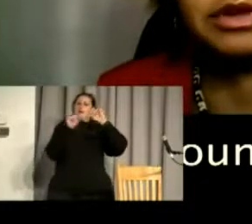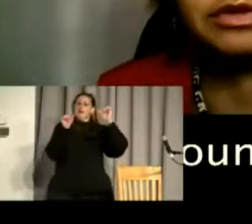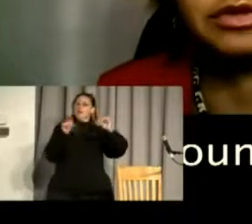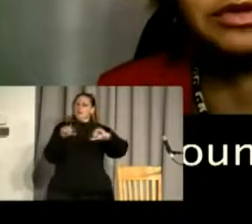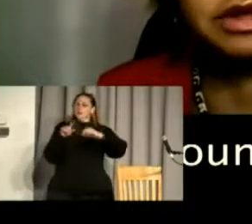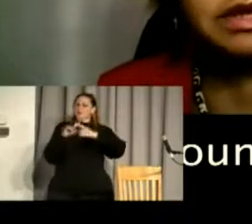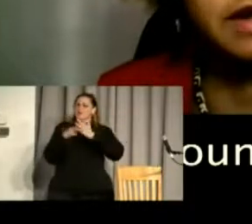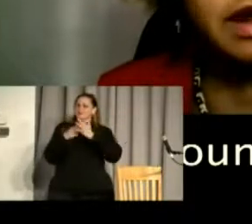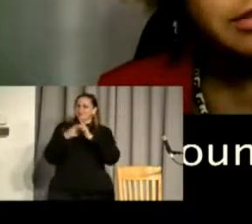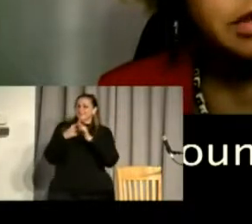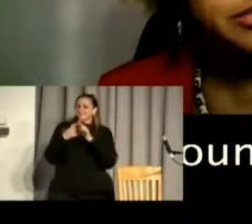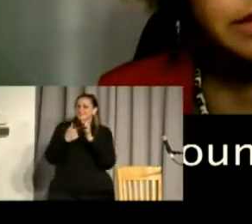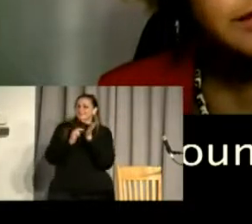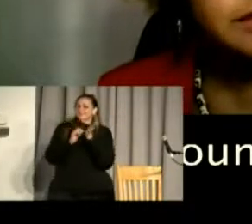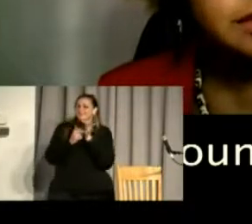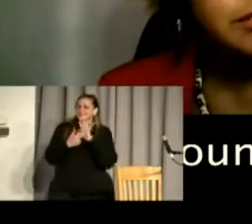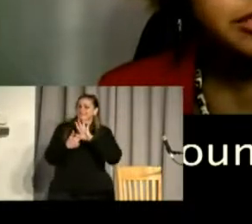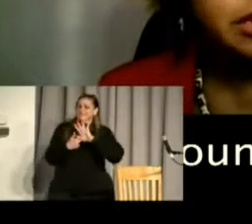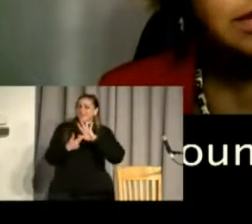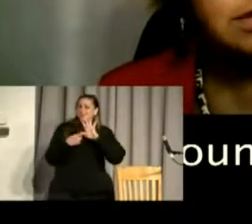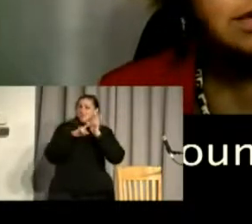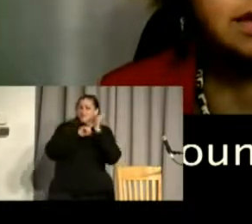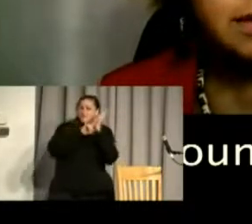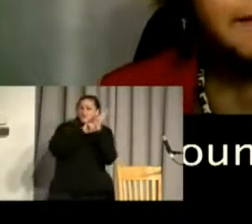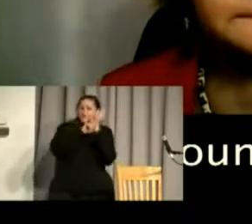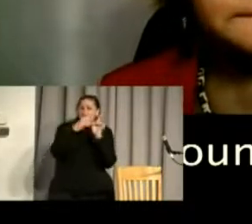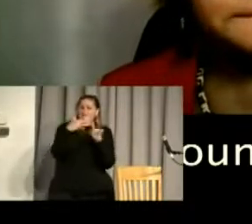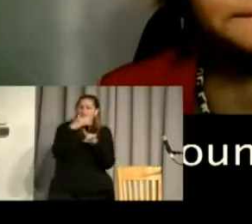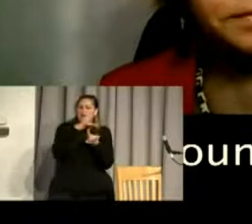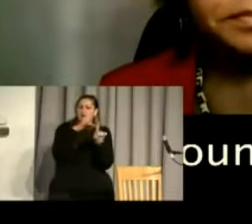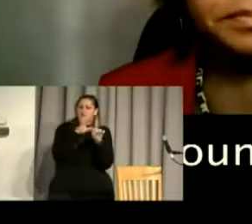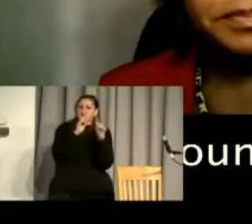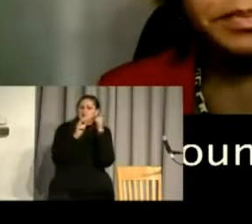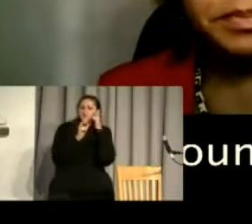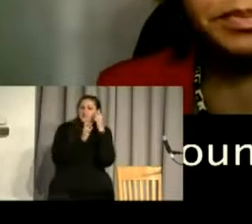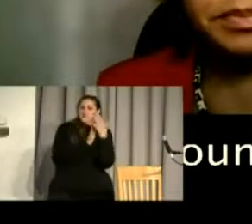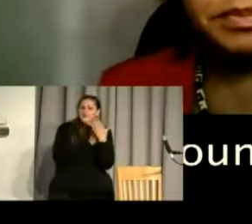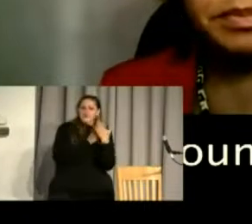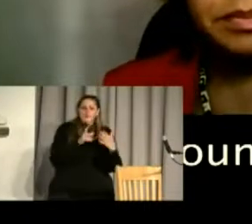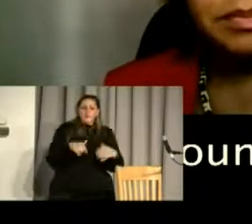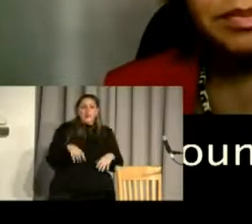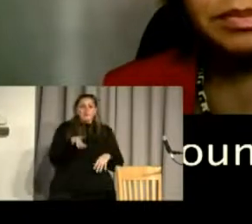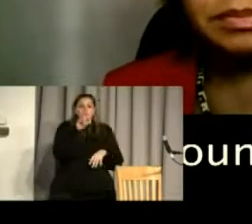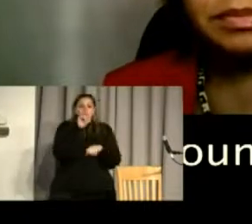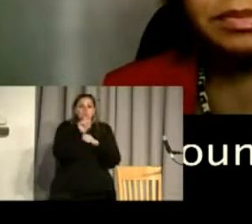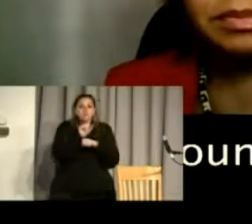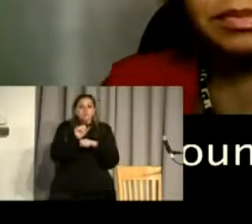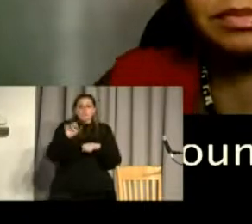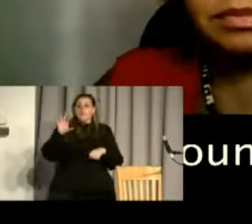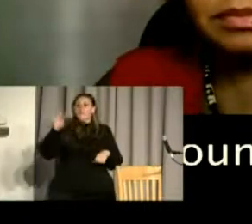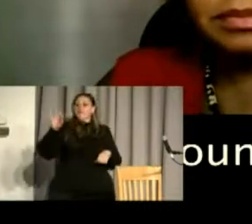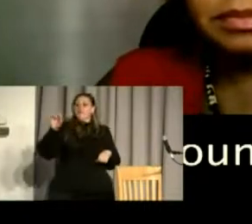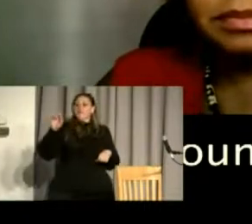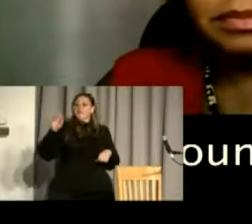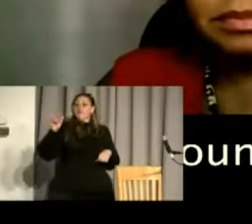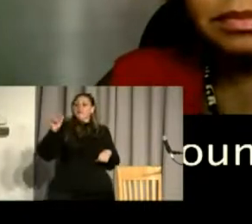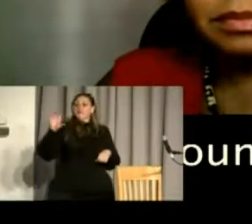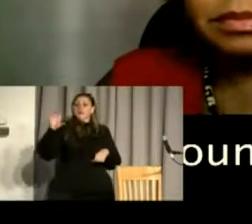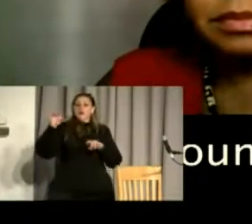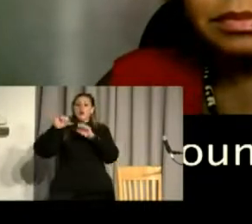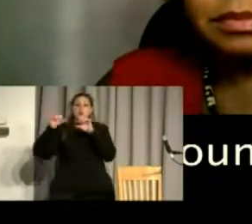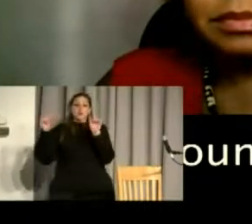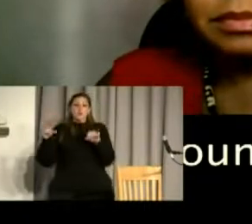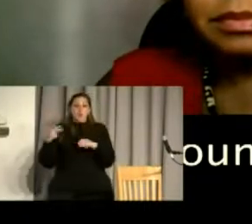respect to research in environmental racism for us? Absolutely. So forensic architecture investigates human